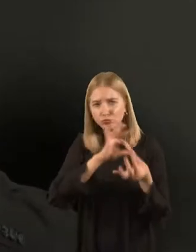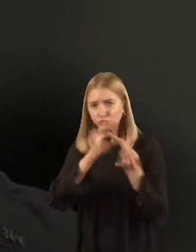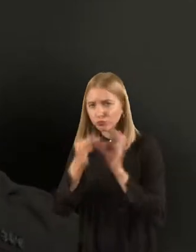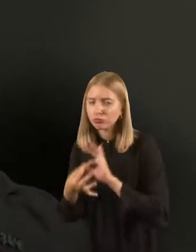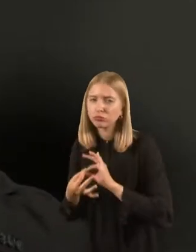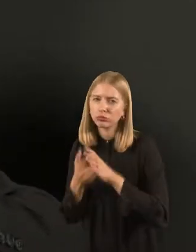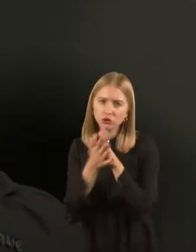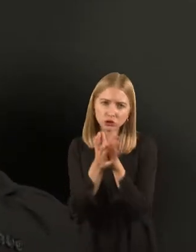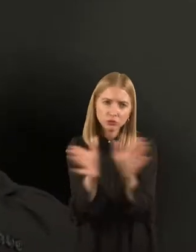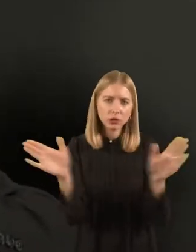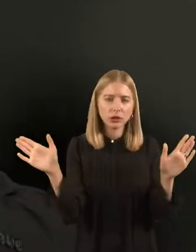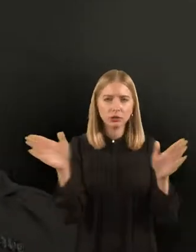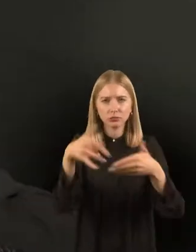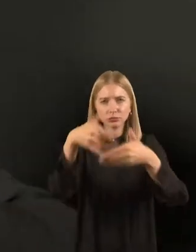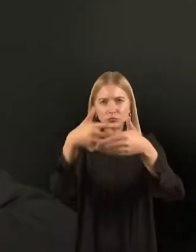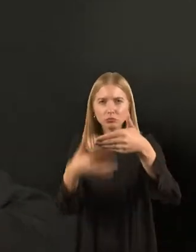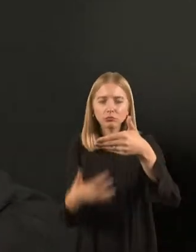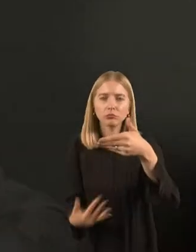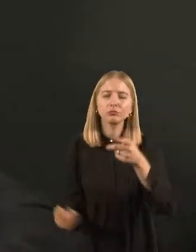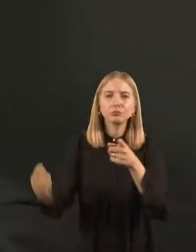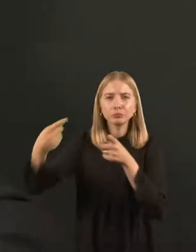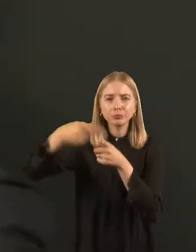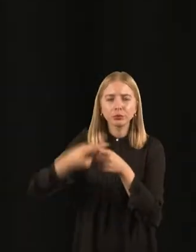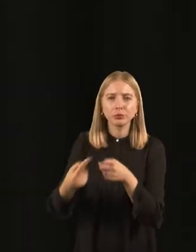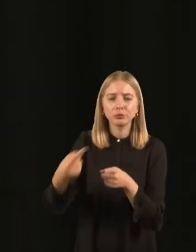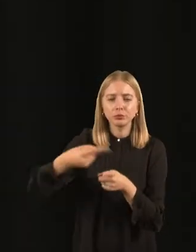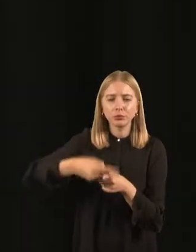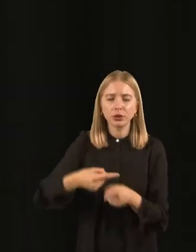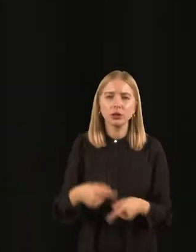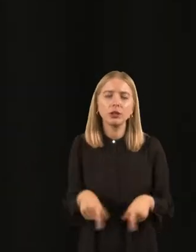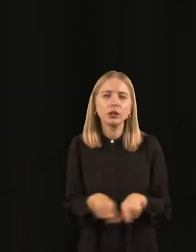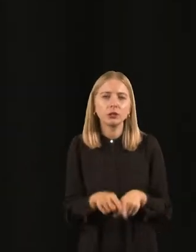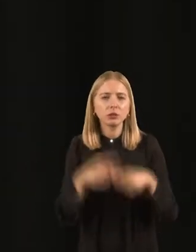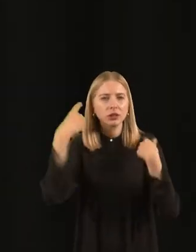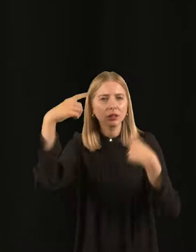in the regulation reform. Thank you. Ministre, prašau.